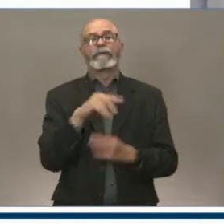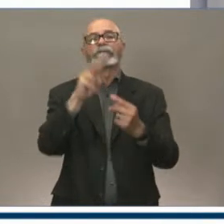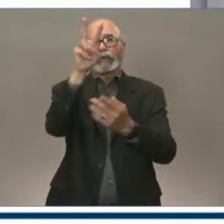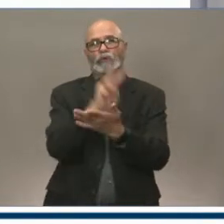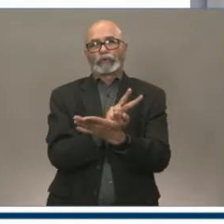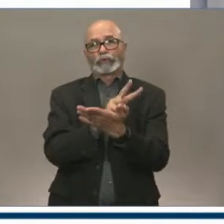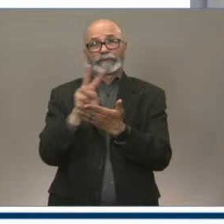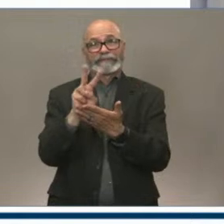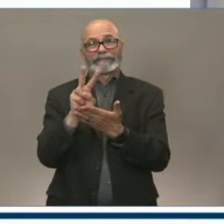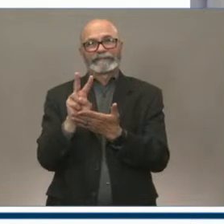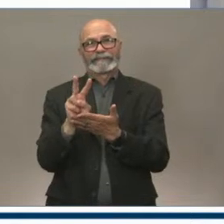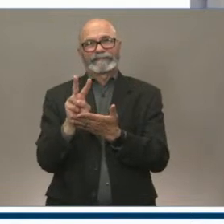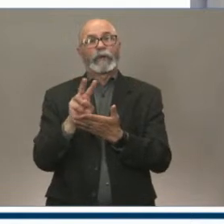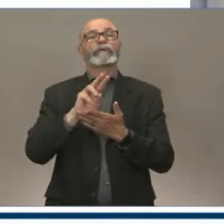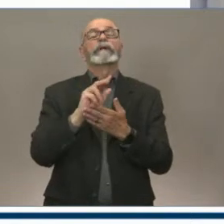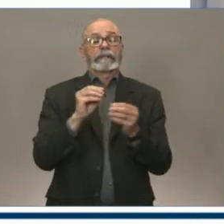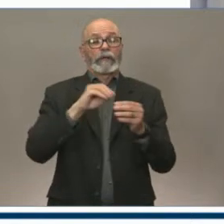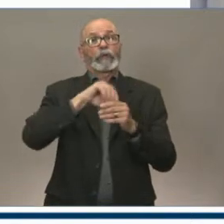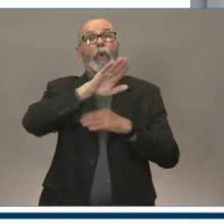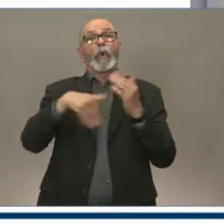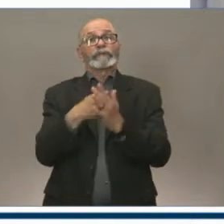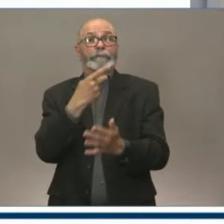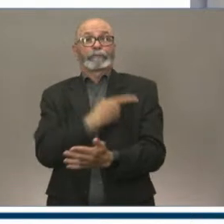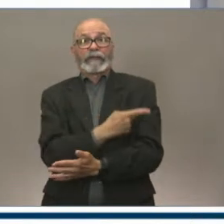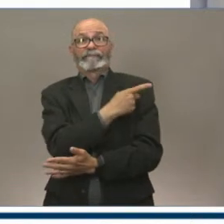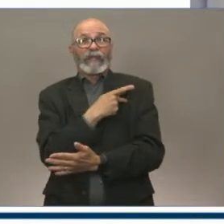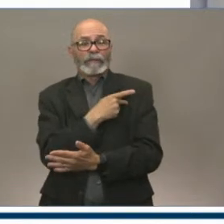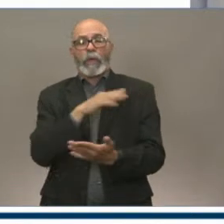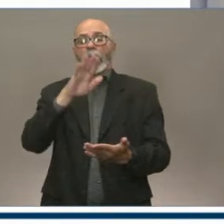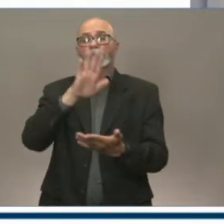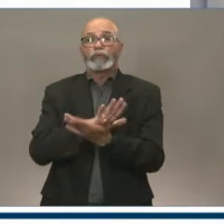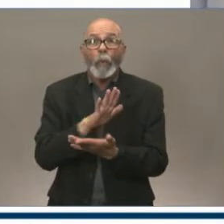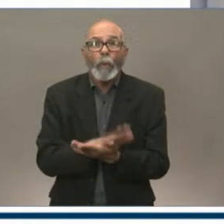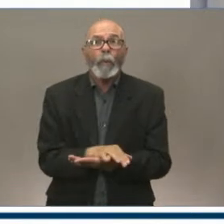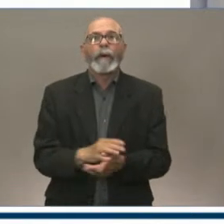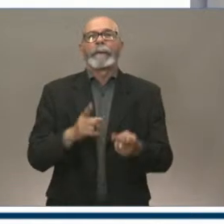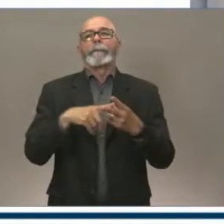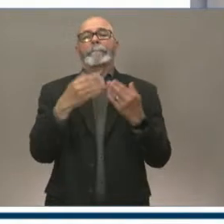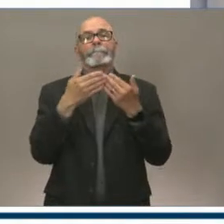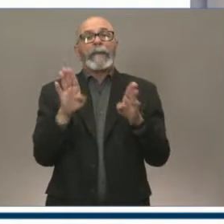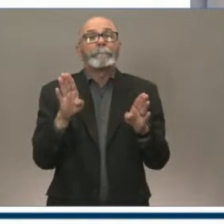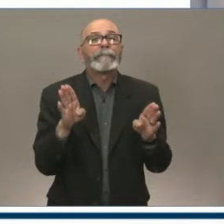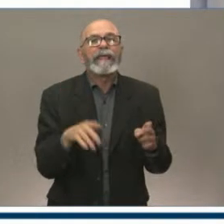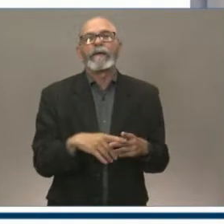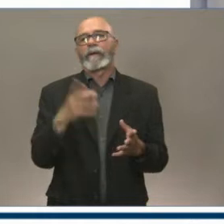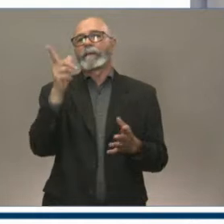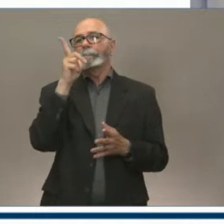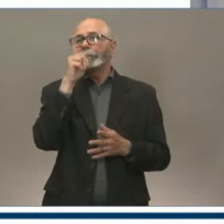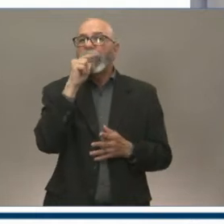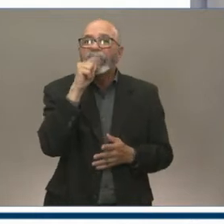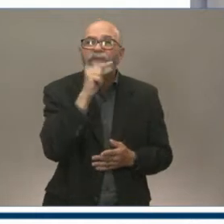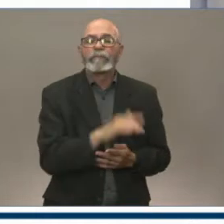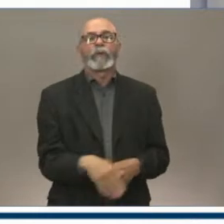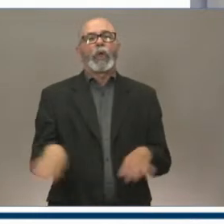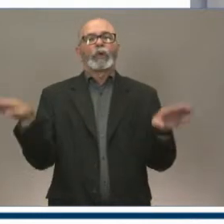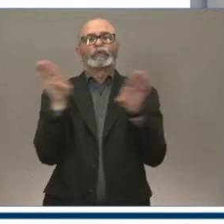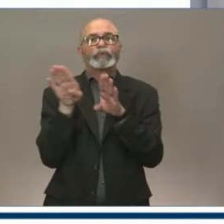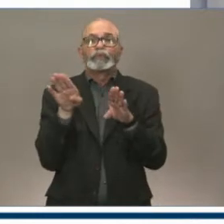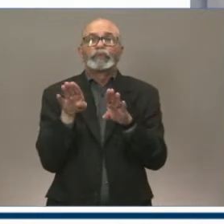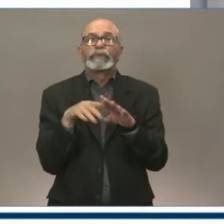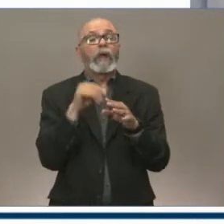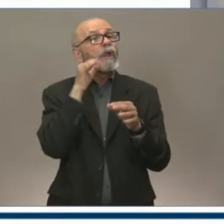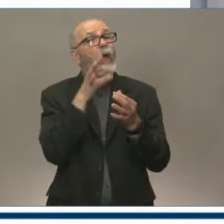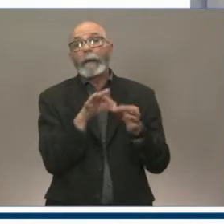shutdown. All schools, public and private, closed. All indoor non-essential services, including shopping